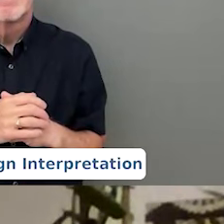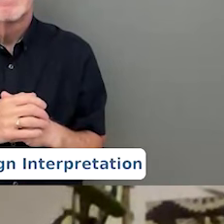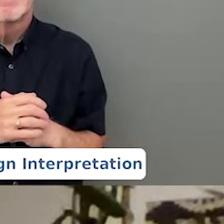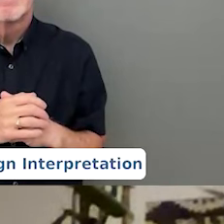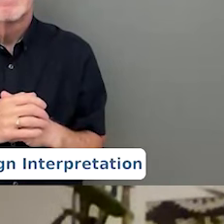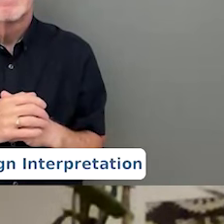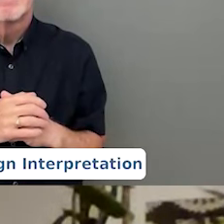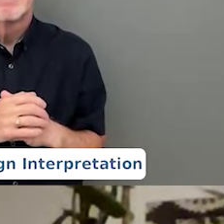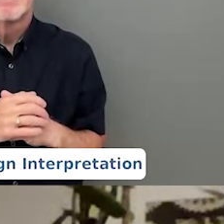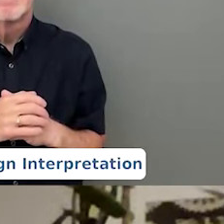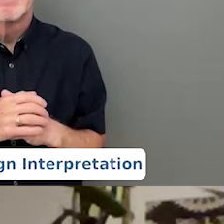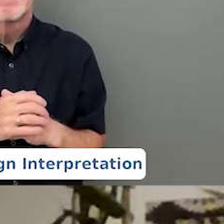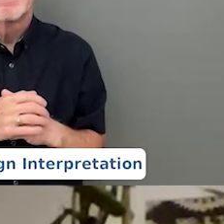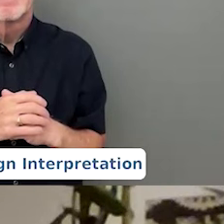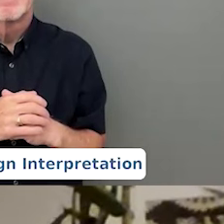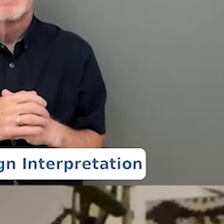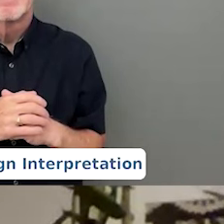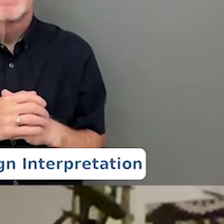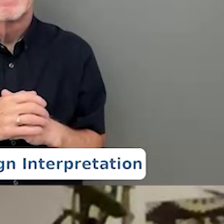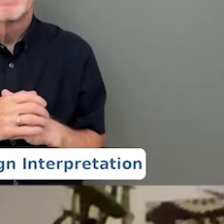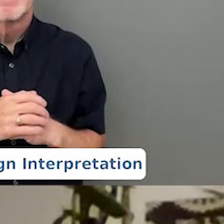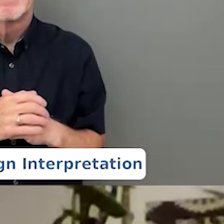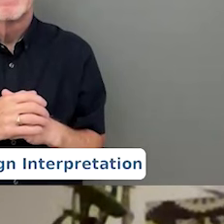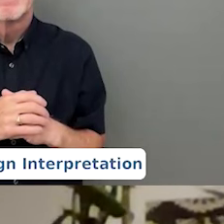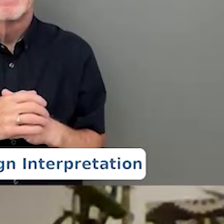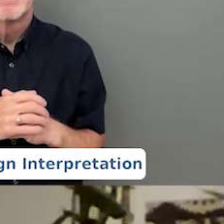Over to you, Nantanut, on that question.